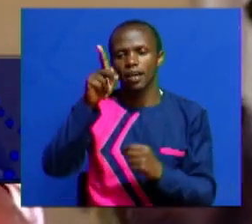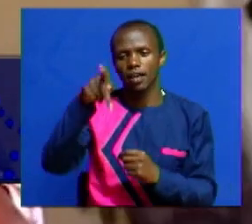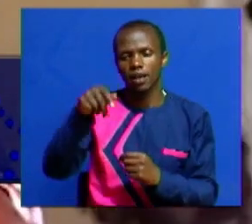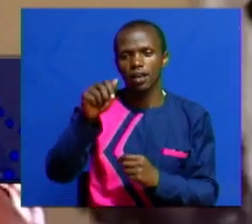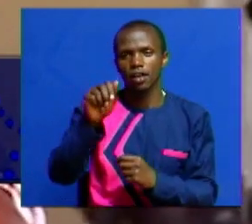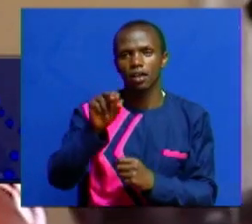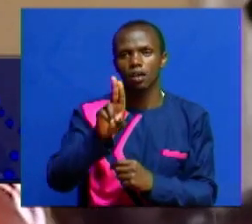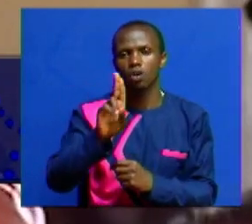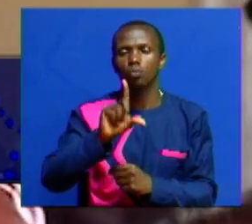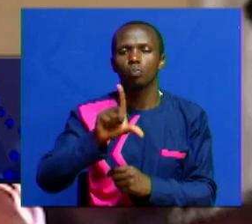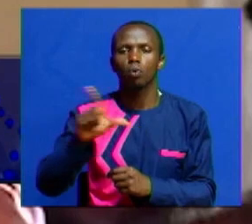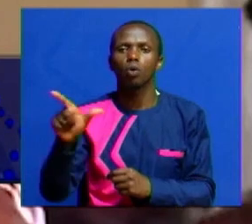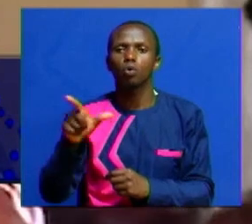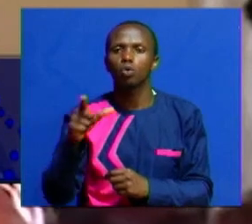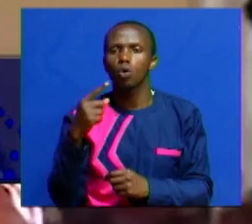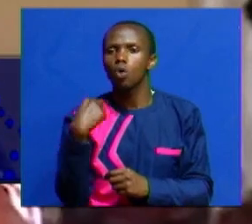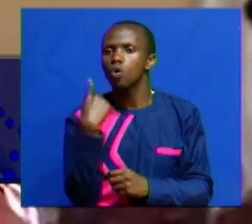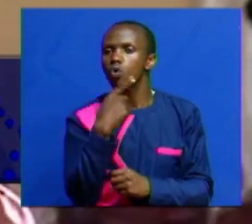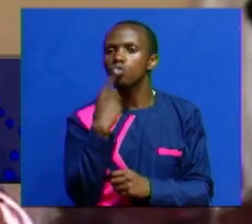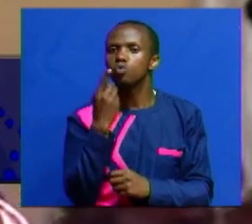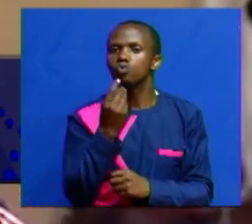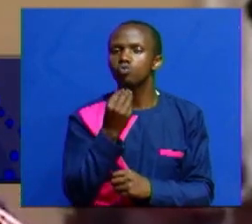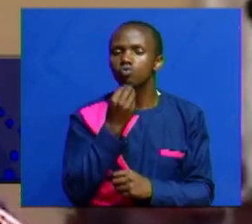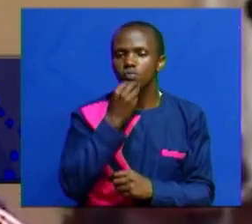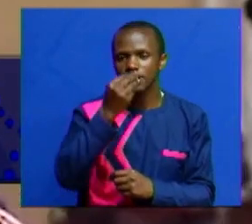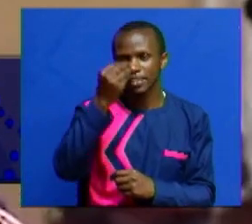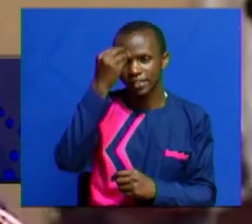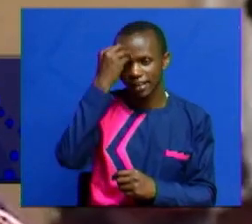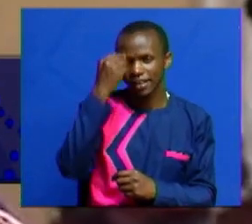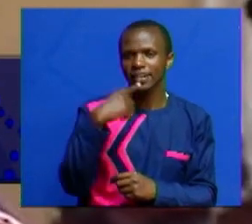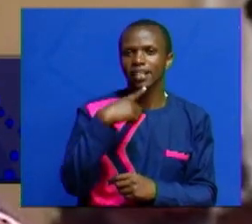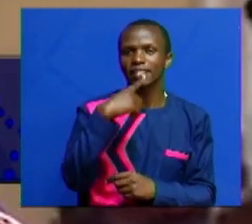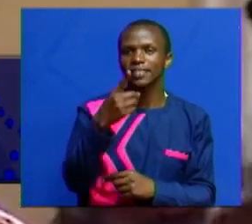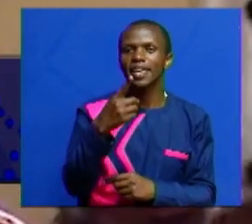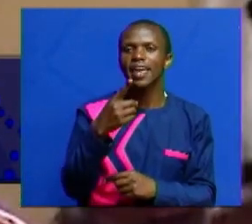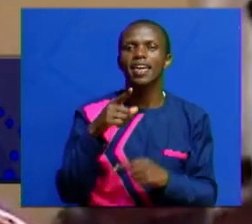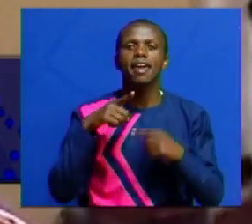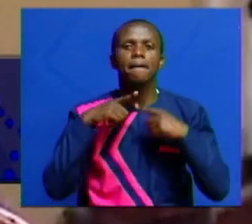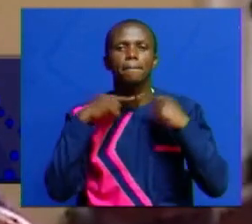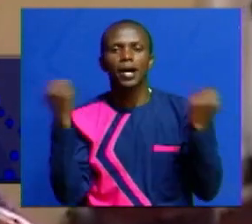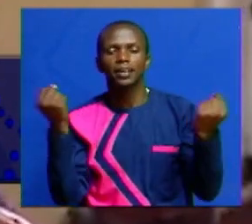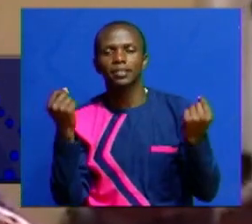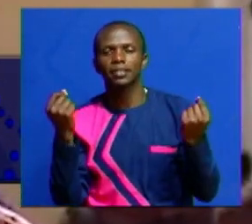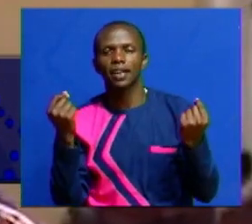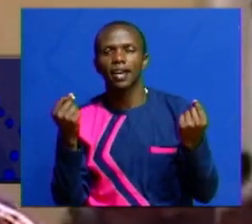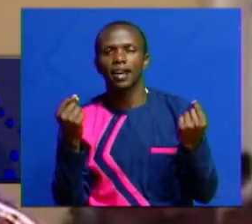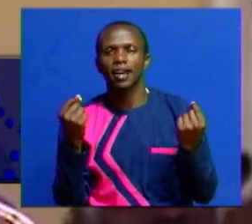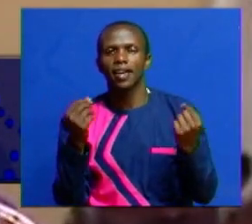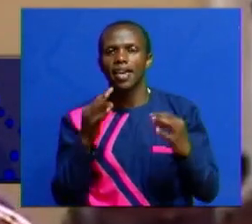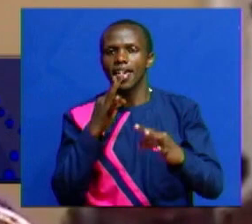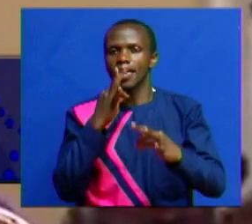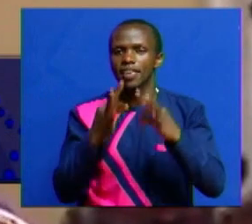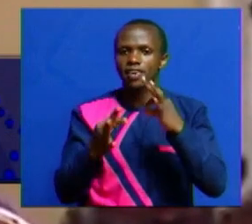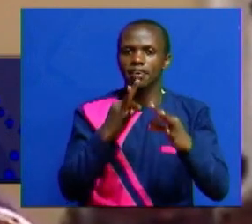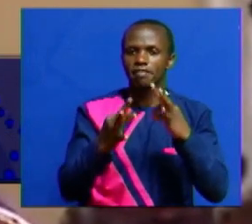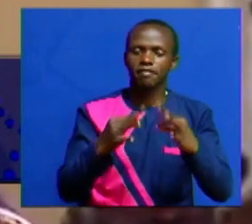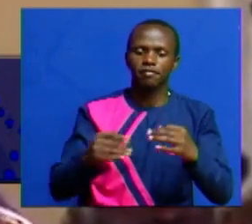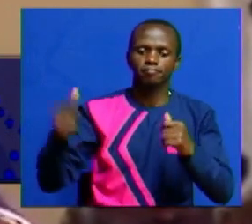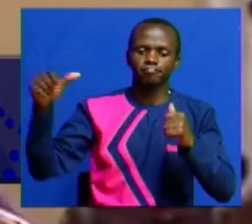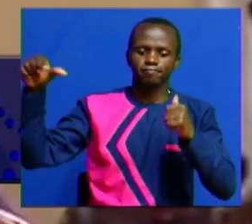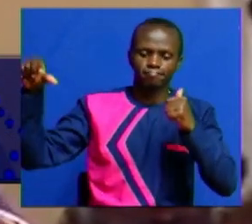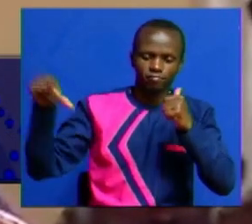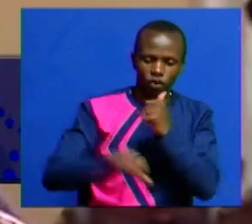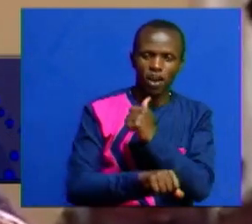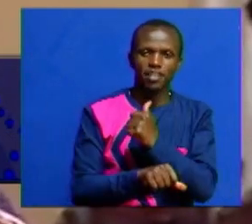and postures as a pastor, when in fact he is a terrible criminal.